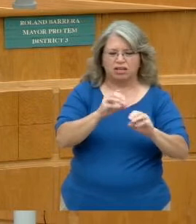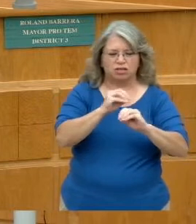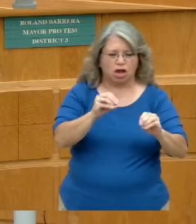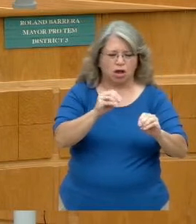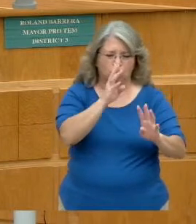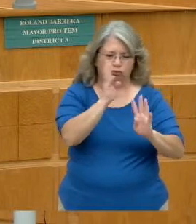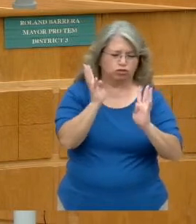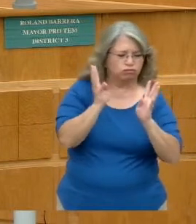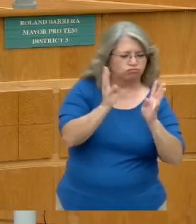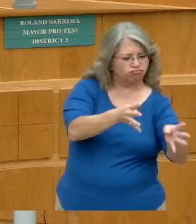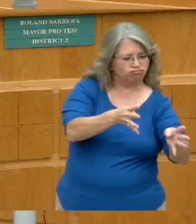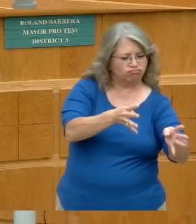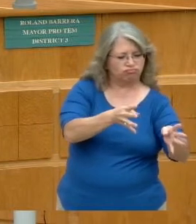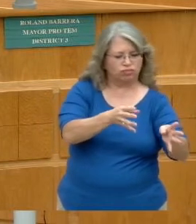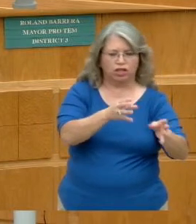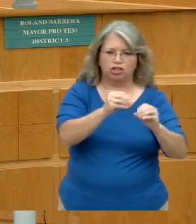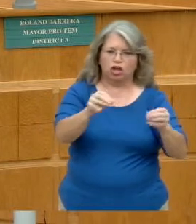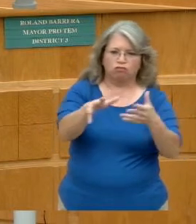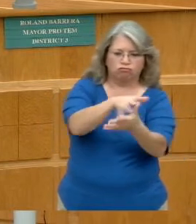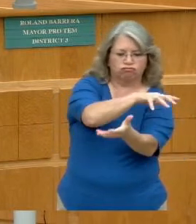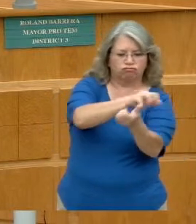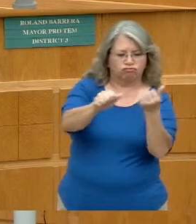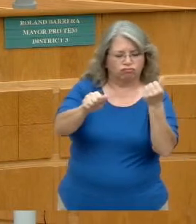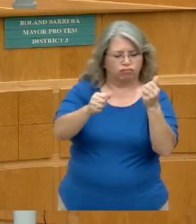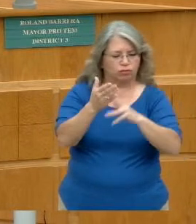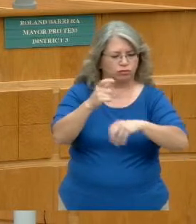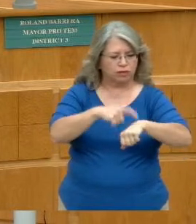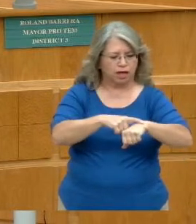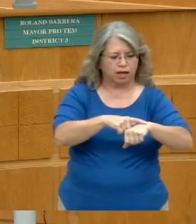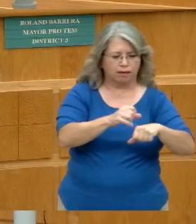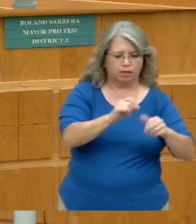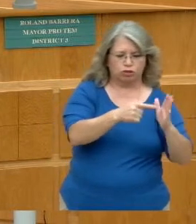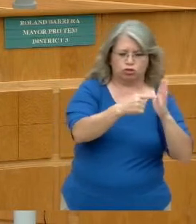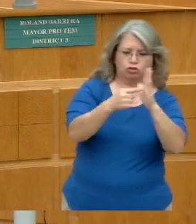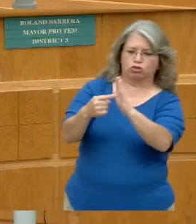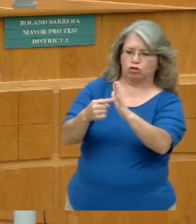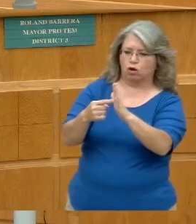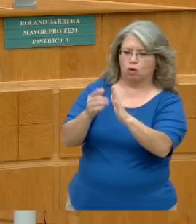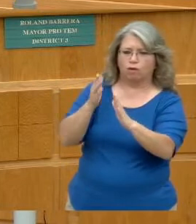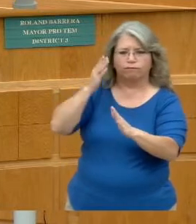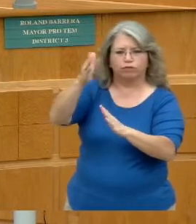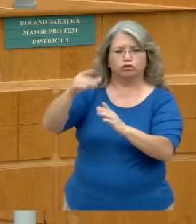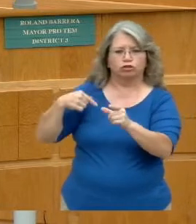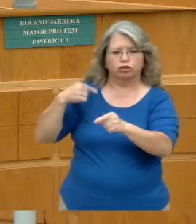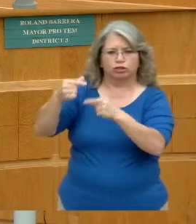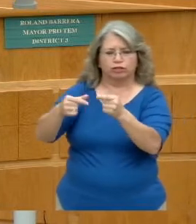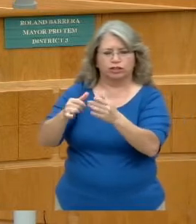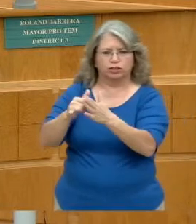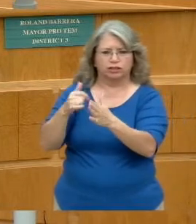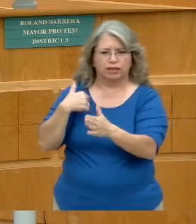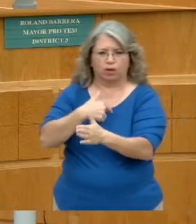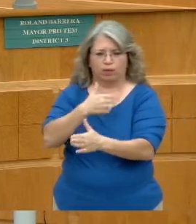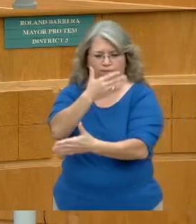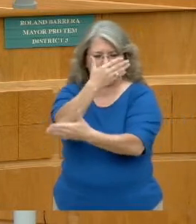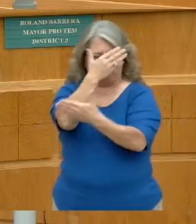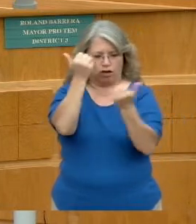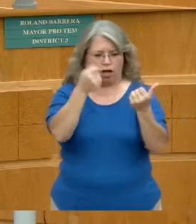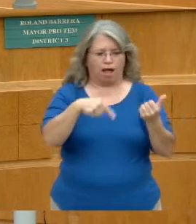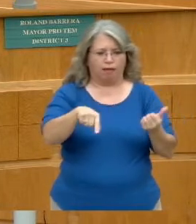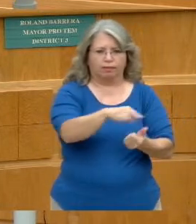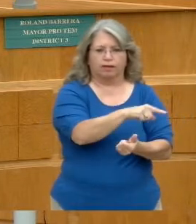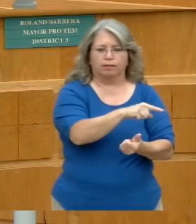time testify to the present or to the coming generations that we have forgotten as a people the cost of a free